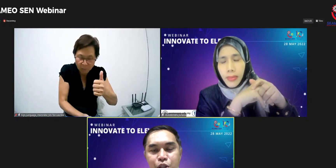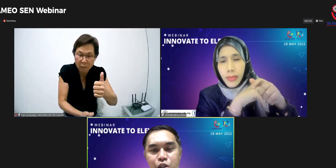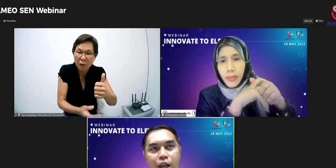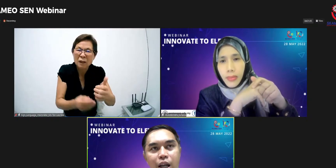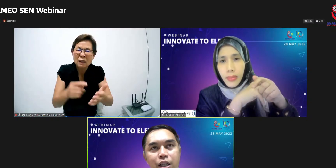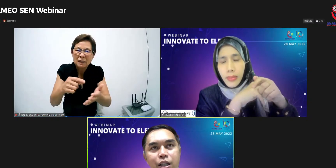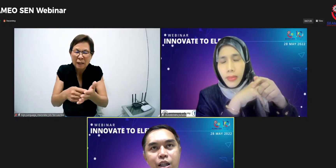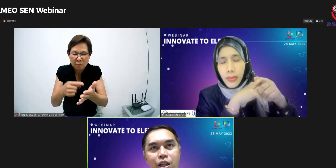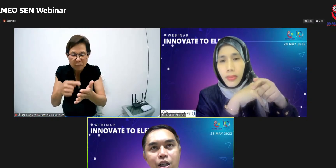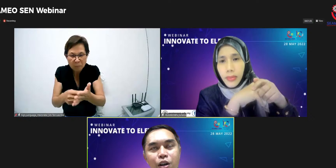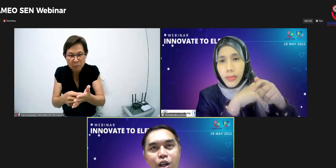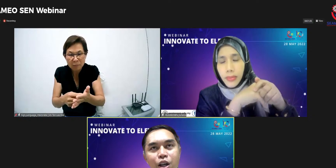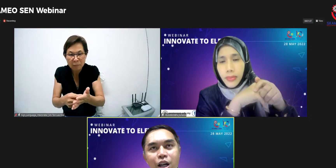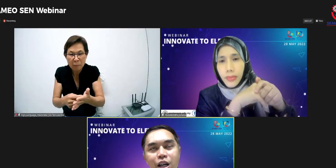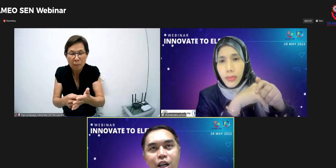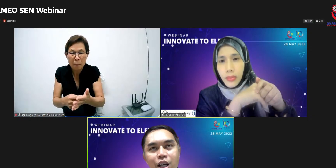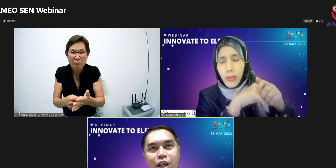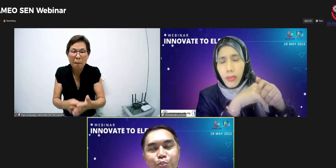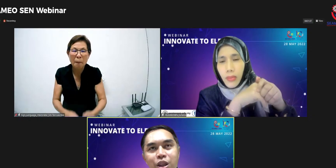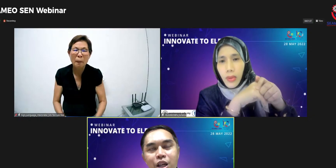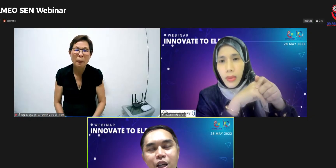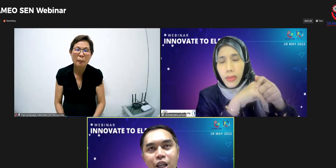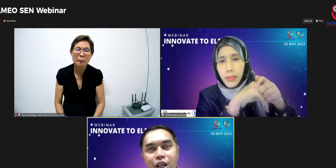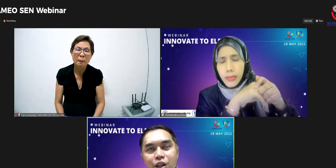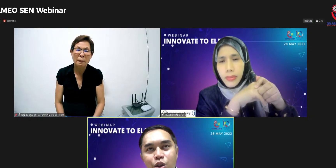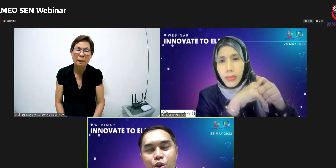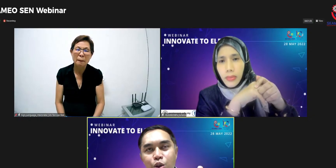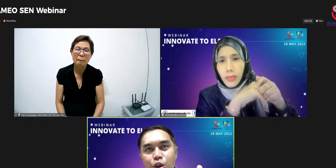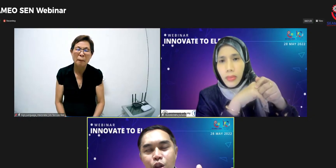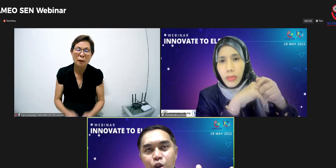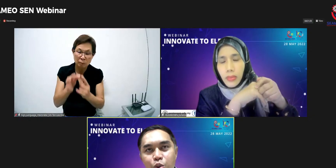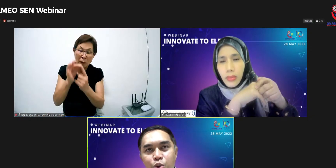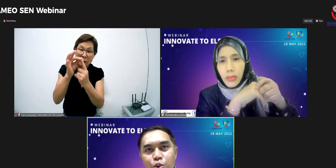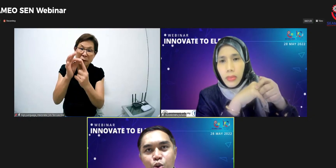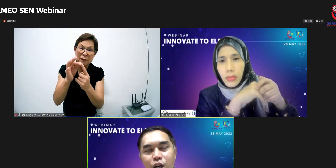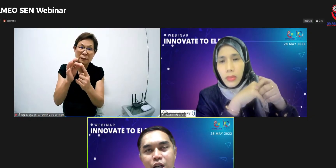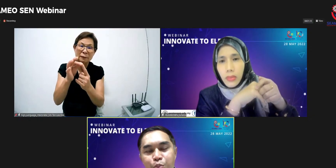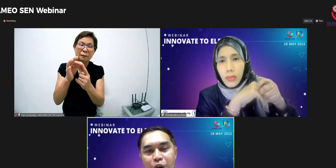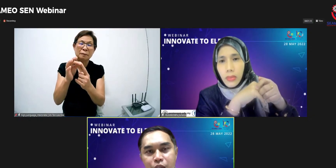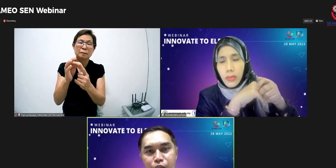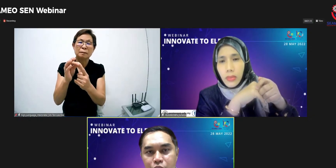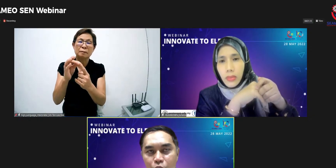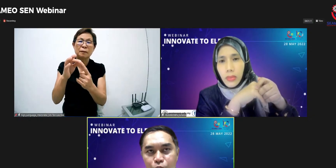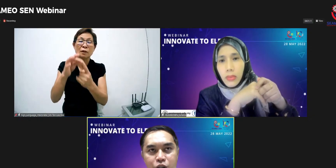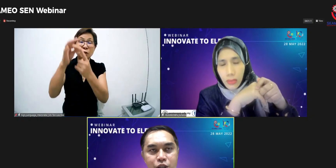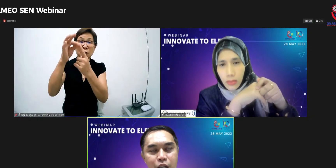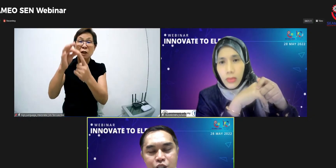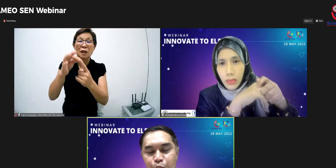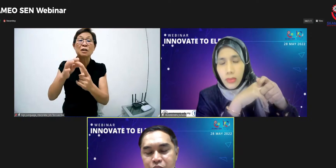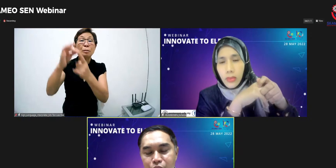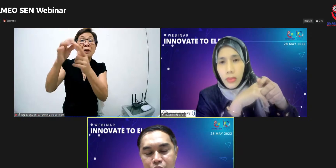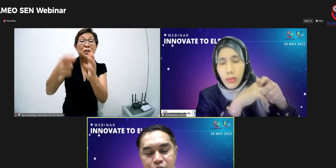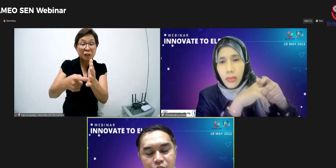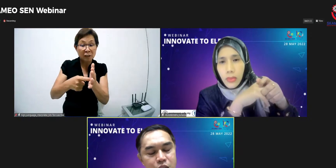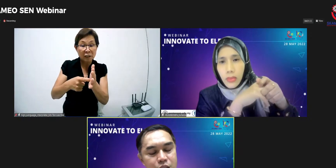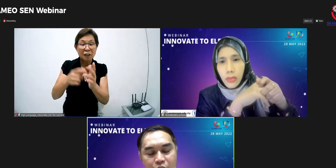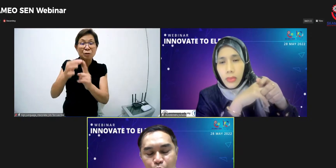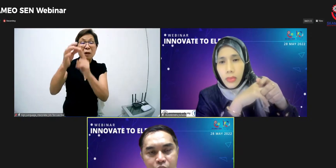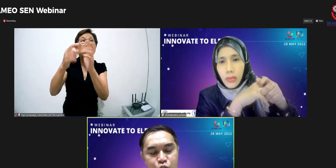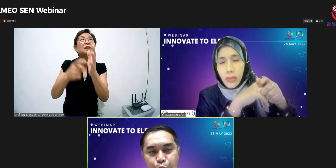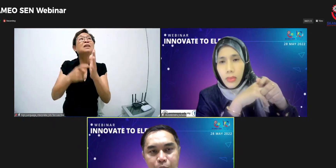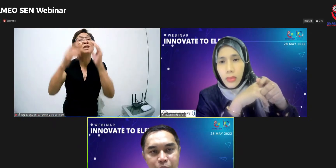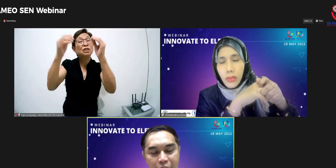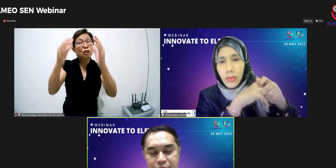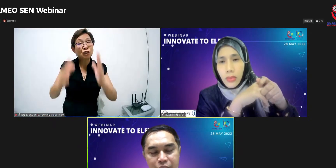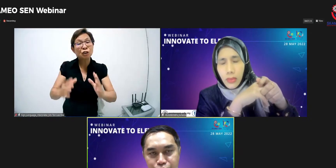and after certain times, Ms. Sohaila, in particular, special needs. Of course, special needs teachers are